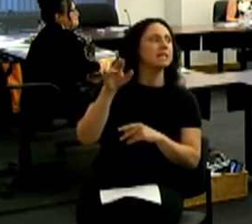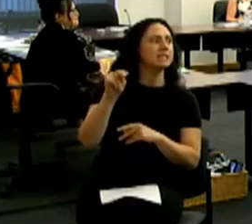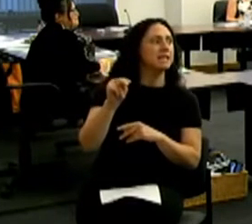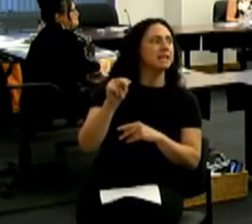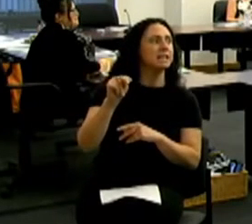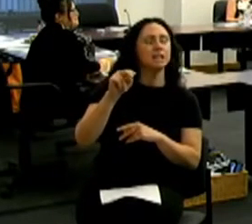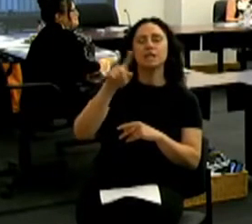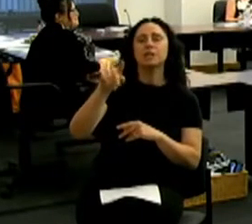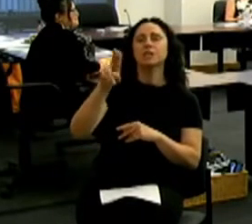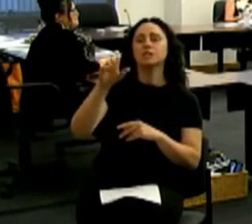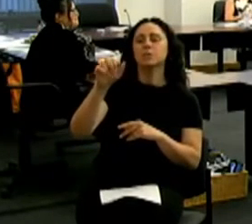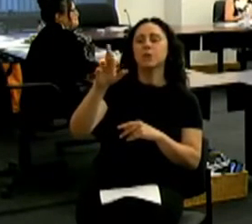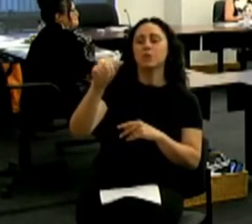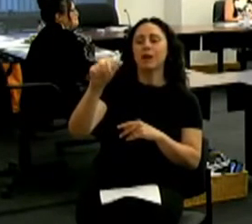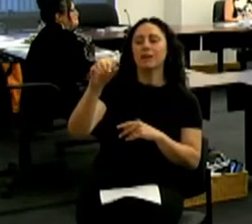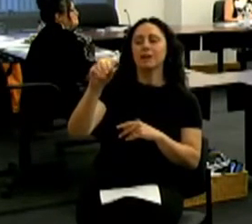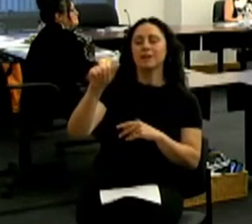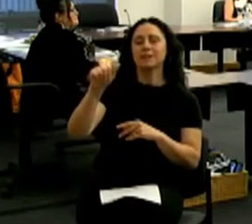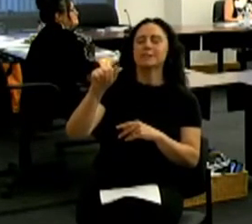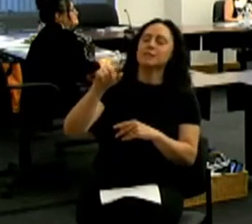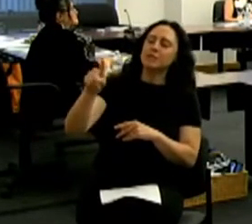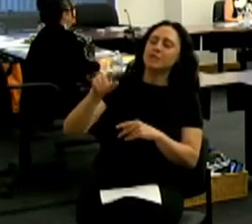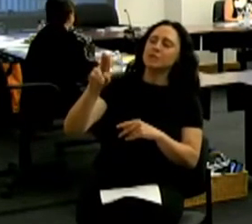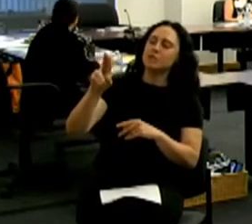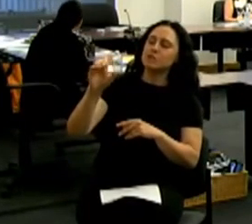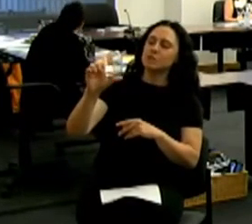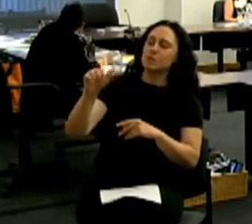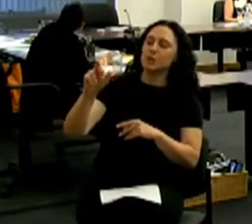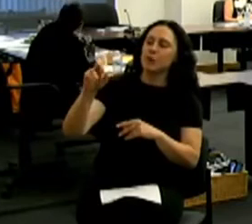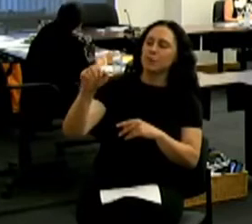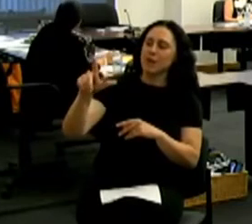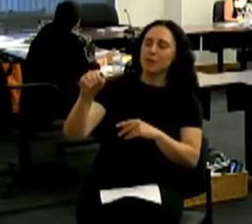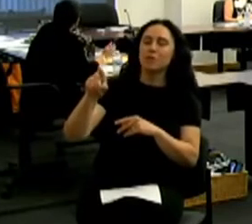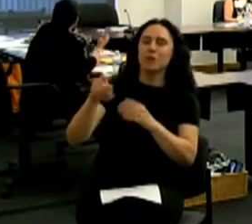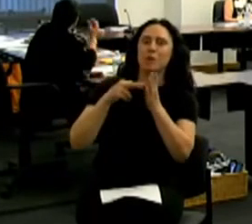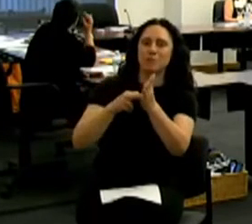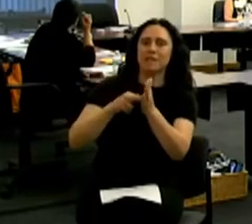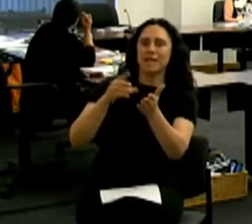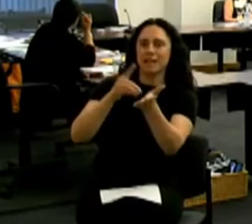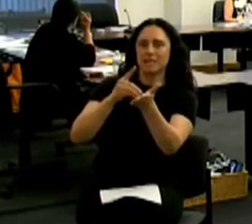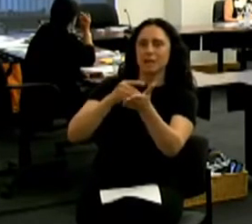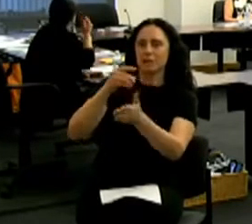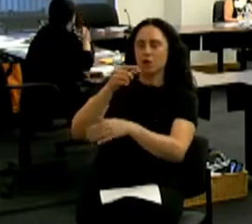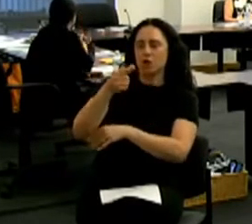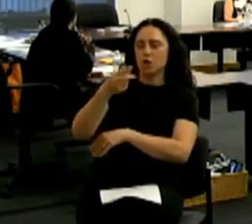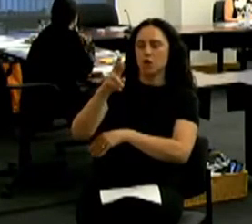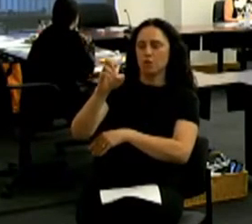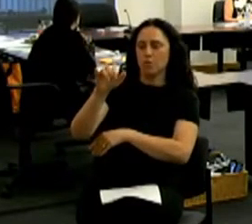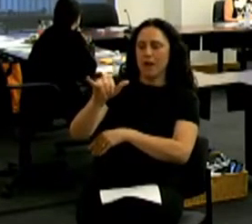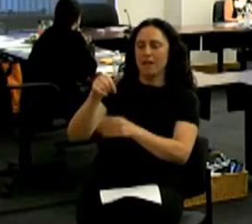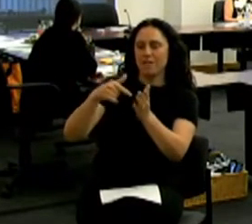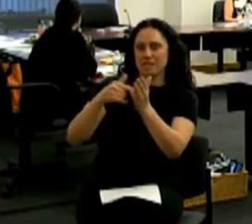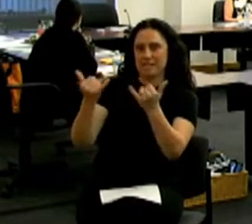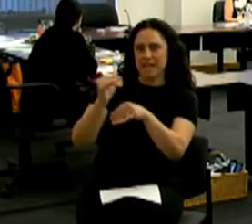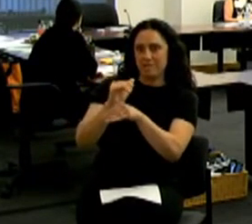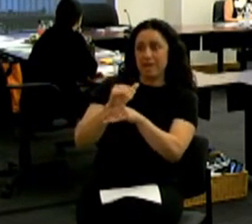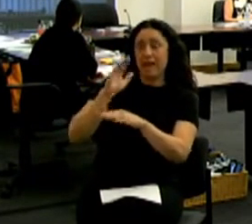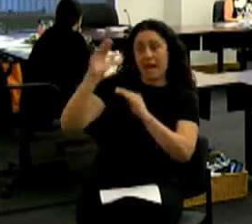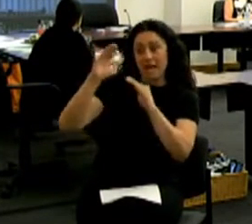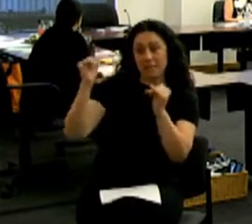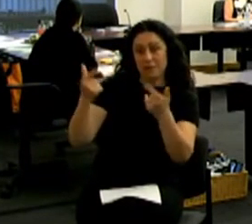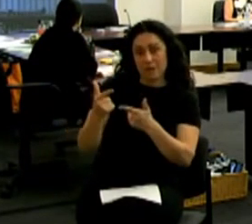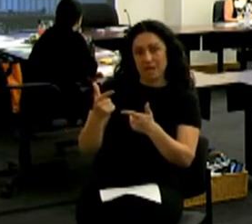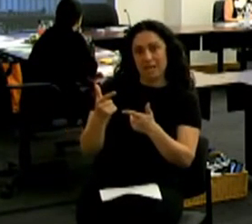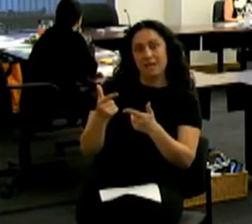representing Dr. Gray this evening. Welcome. Hi, everybody. That's a really good question, actually. The